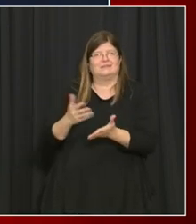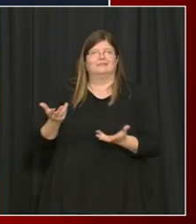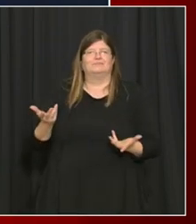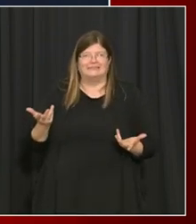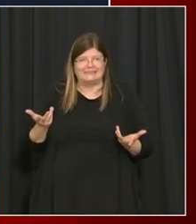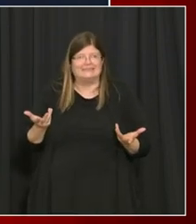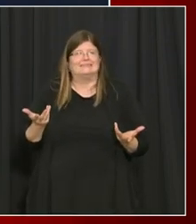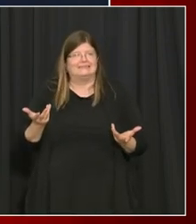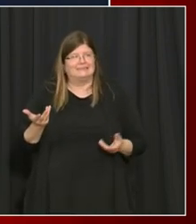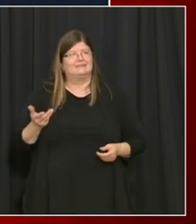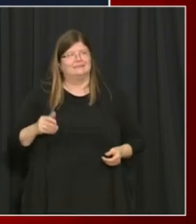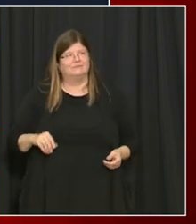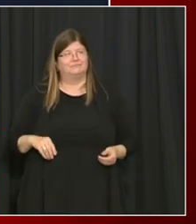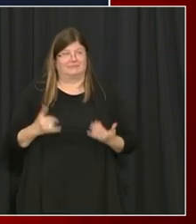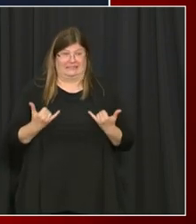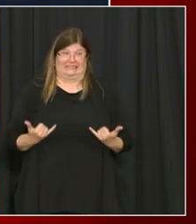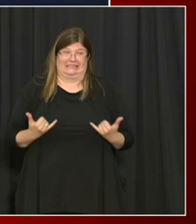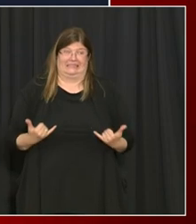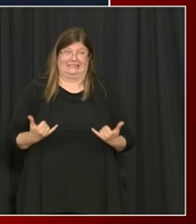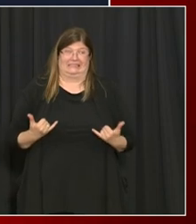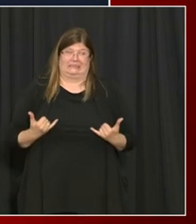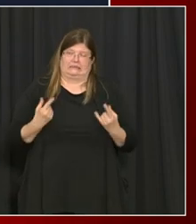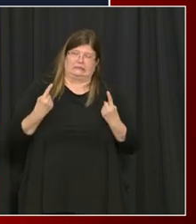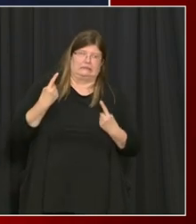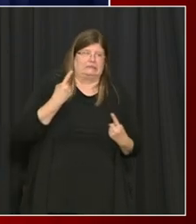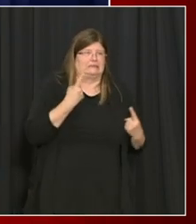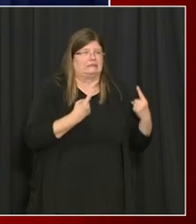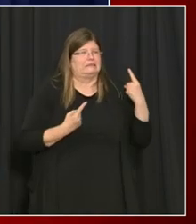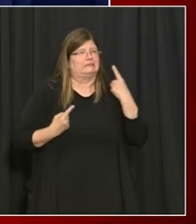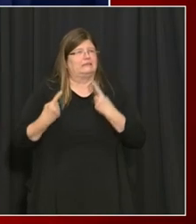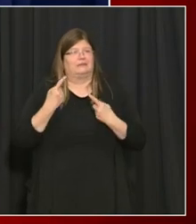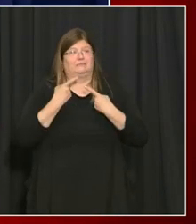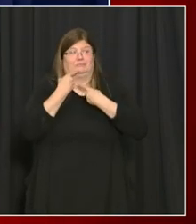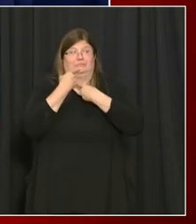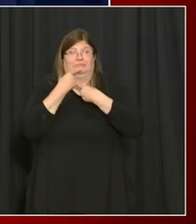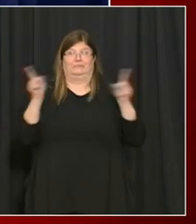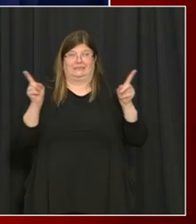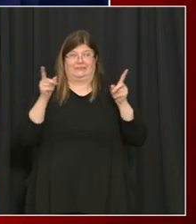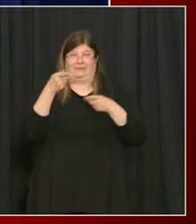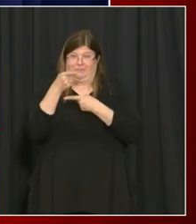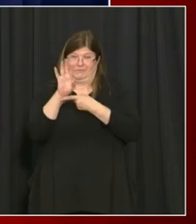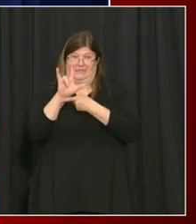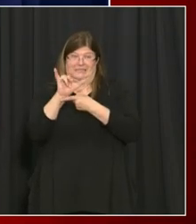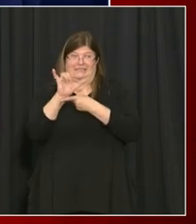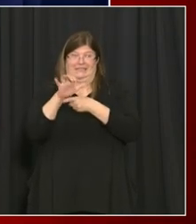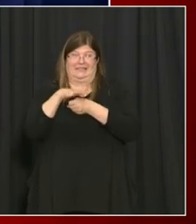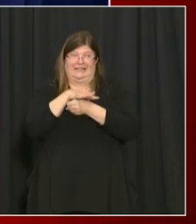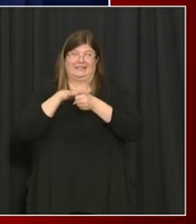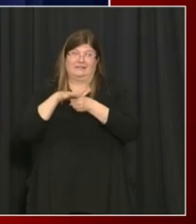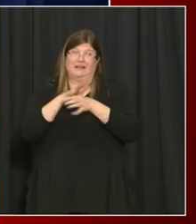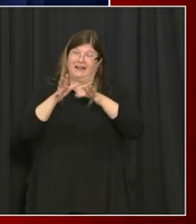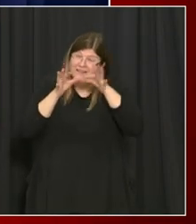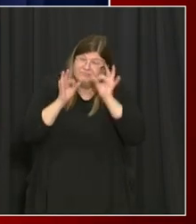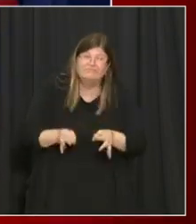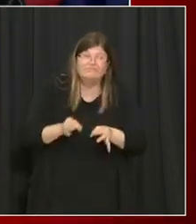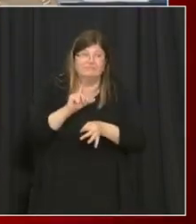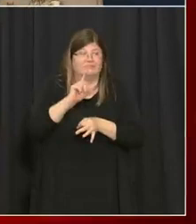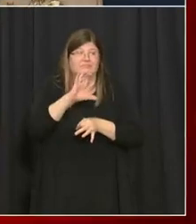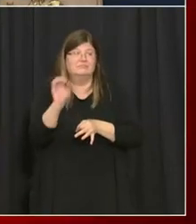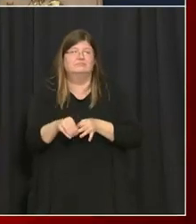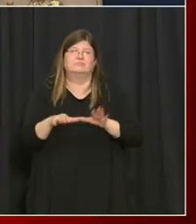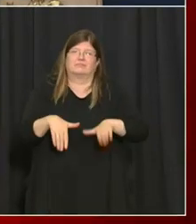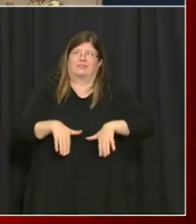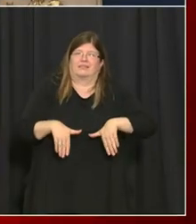into today contemplating public space. We do allow for some